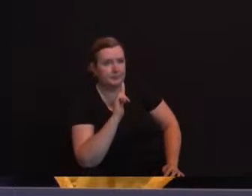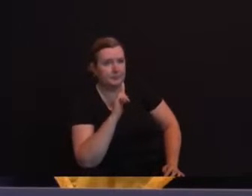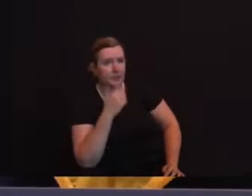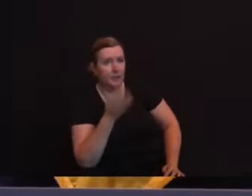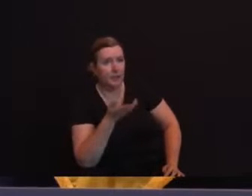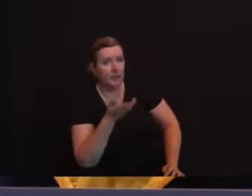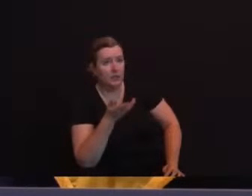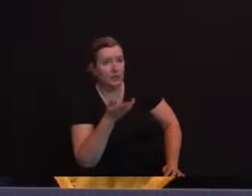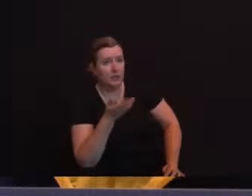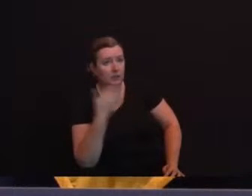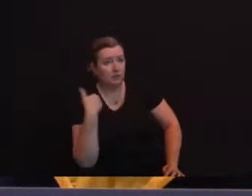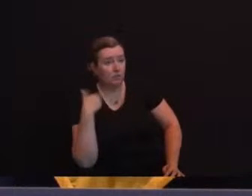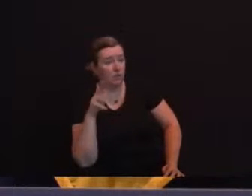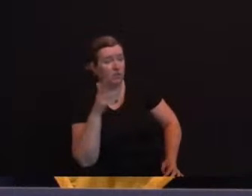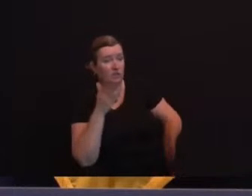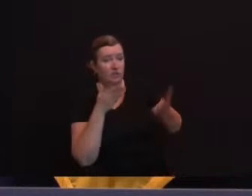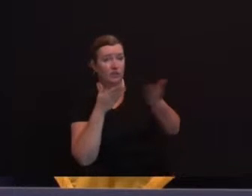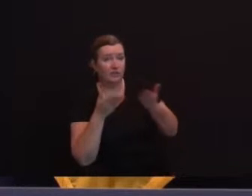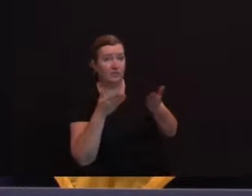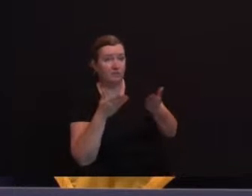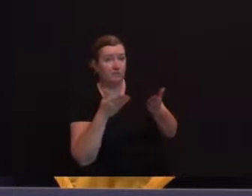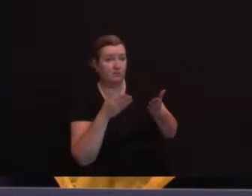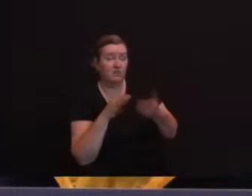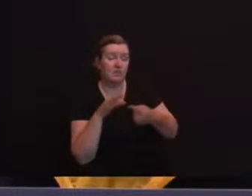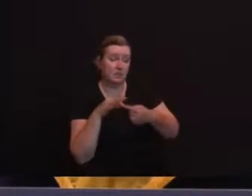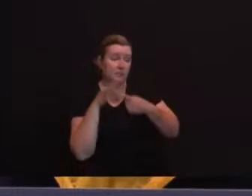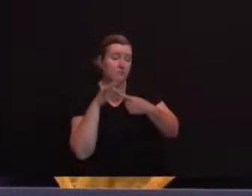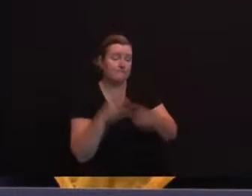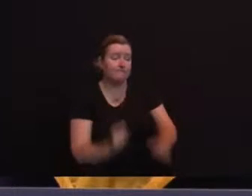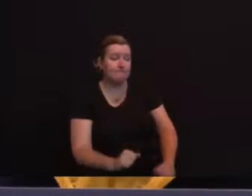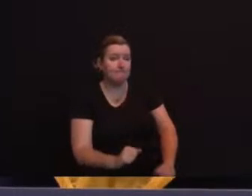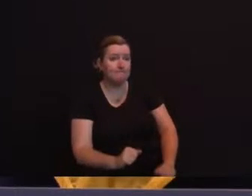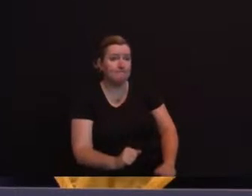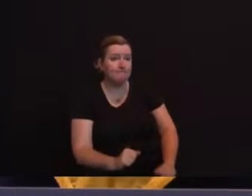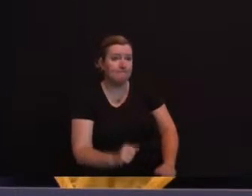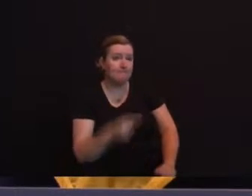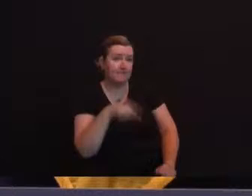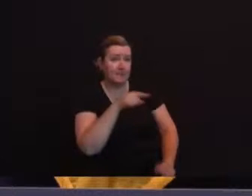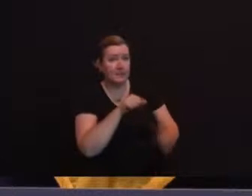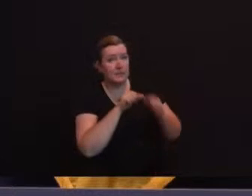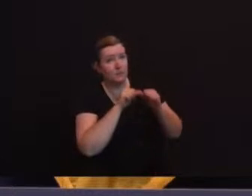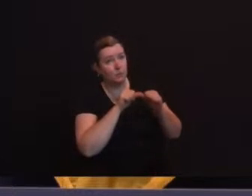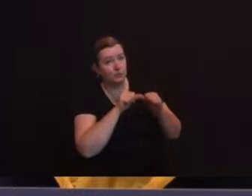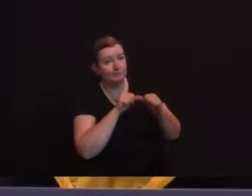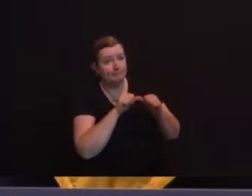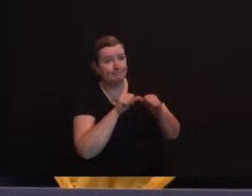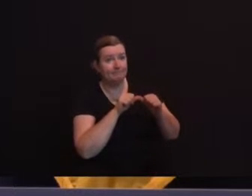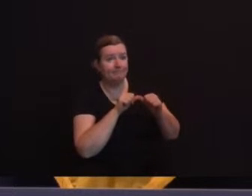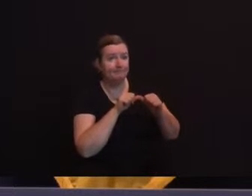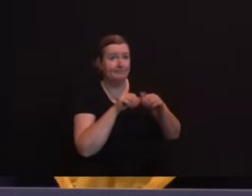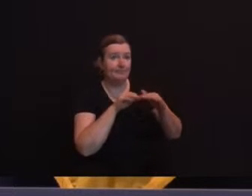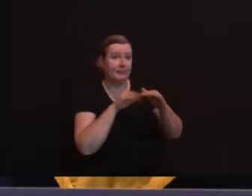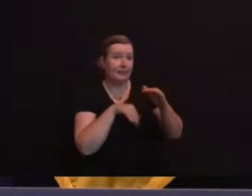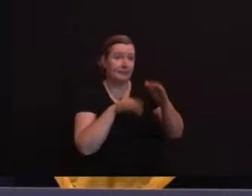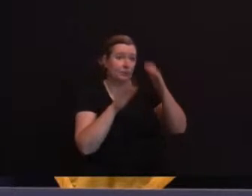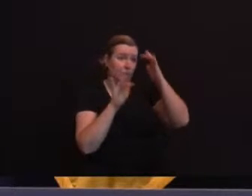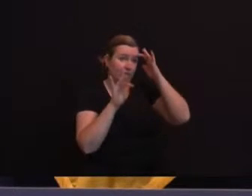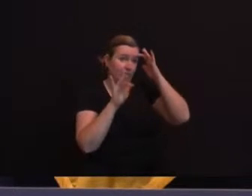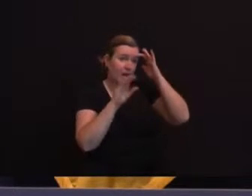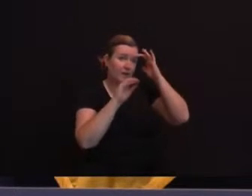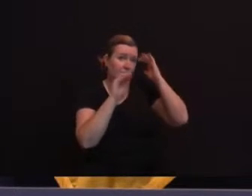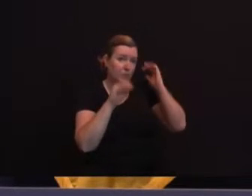religious services exempted. They continue to be at the lesser of 25% capacity or 150 persons.